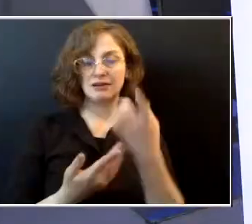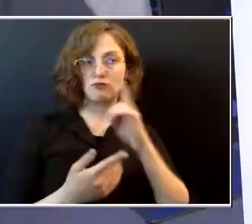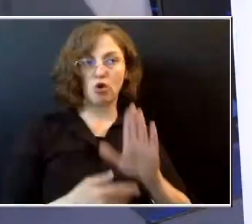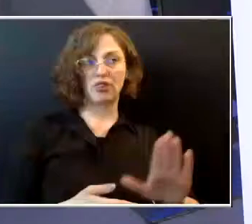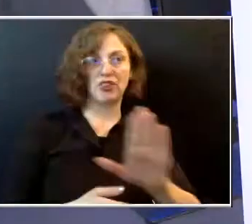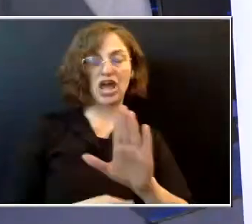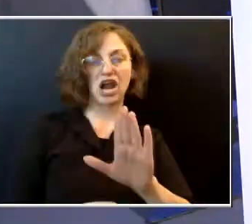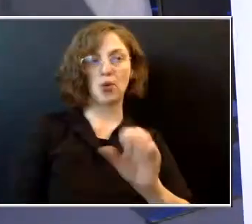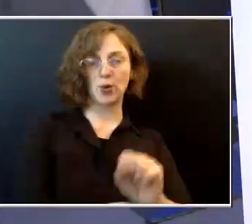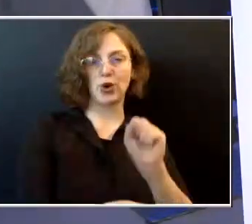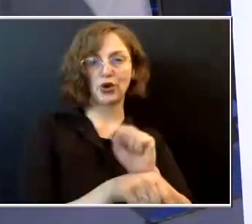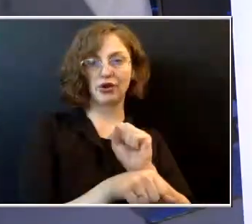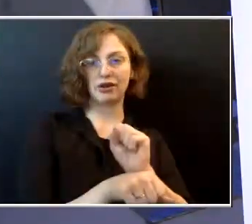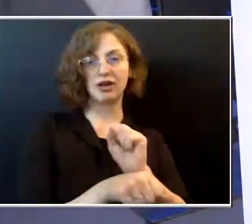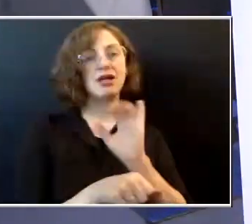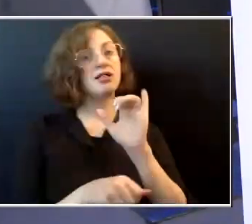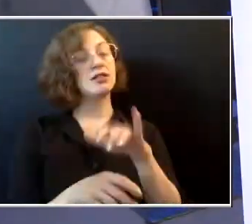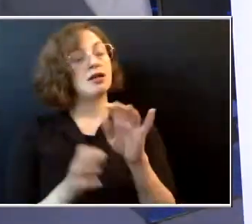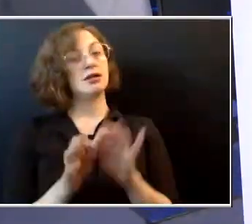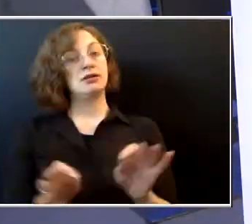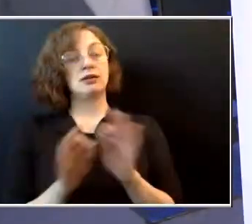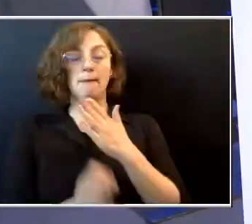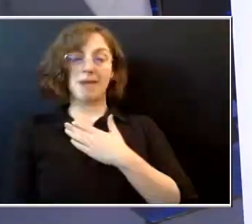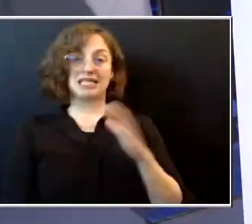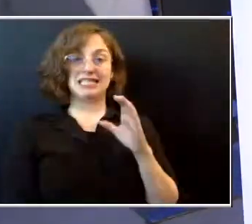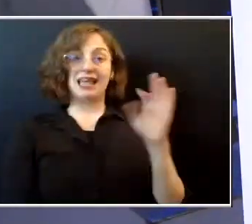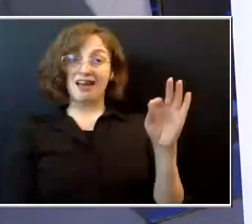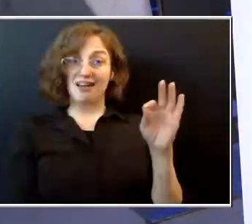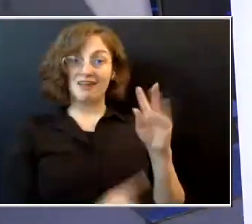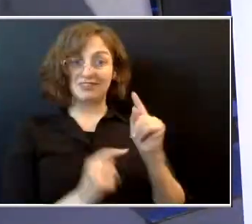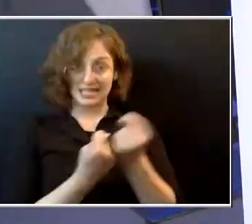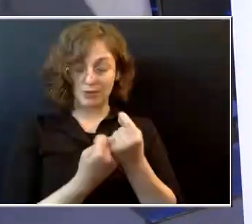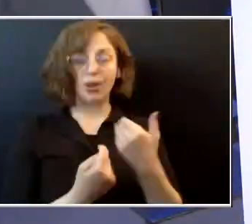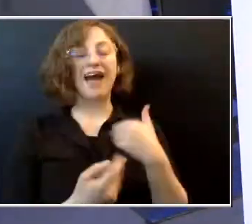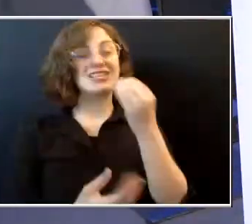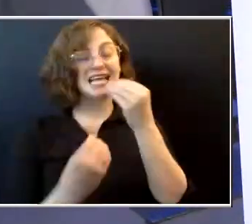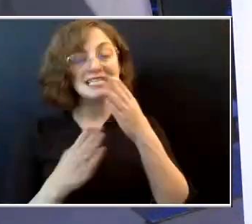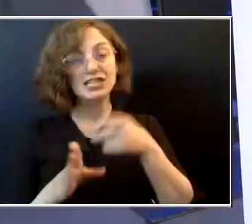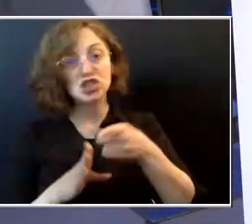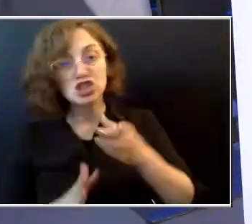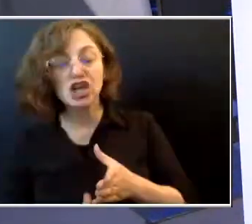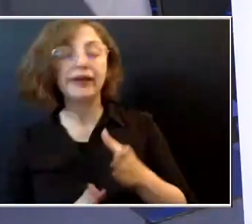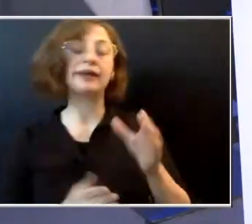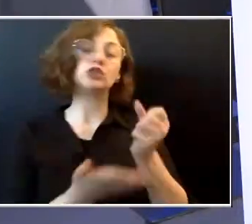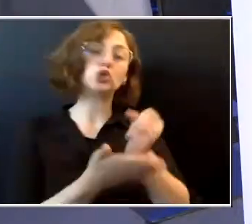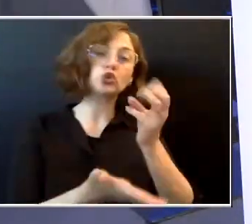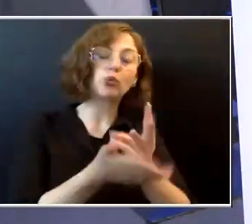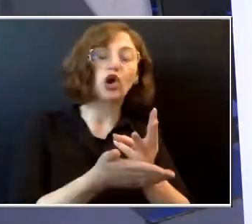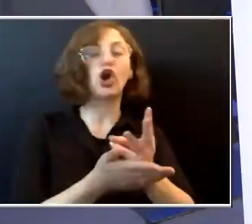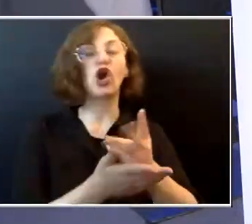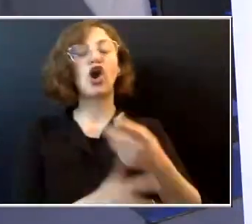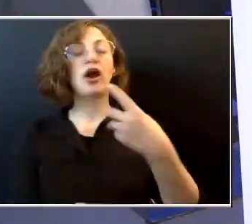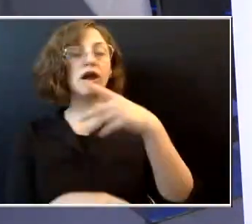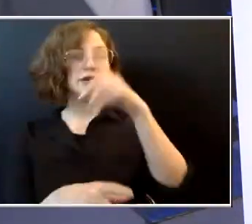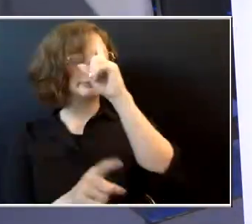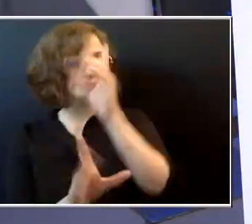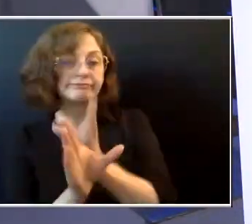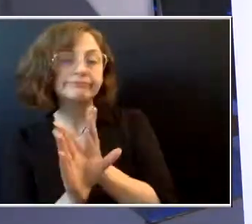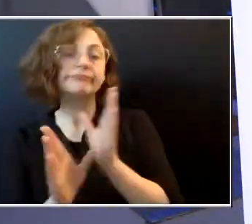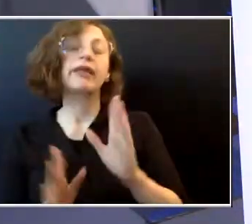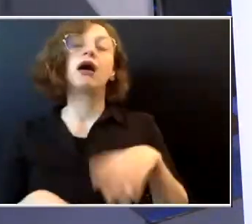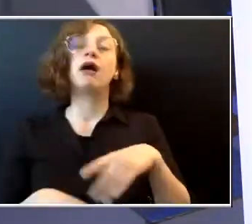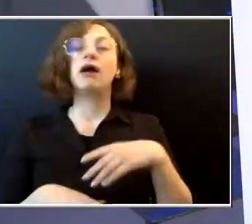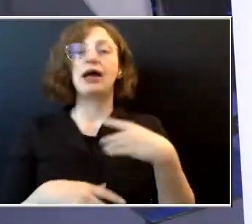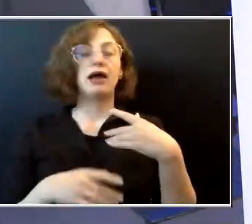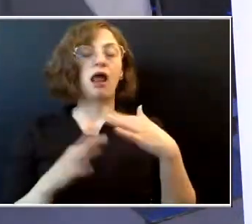big deal. You know, my CF team, we have a dietitian, a social worker, a physical therapist, and the mental health. I mean, it is such a really great team, and a